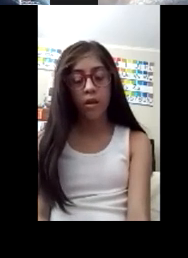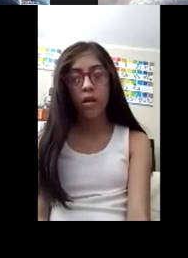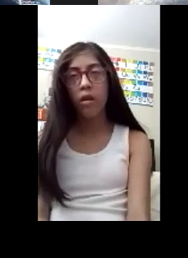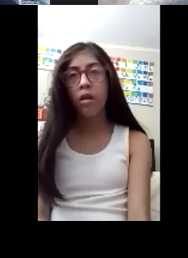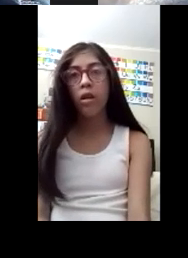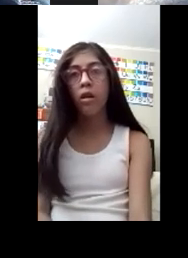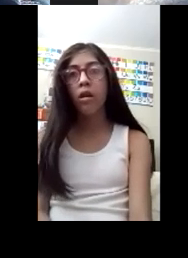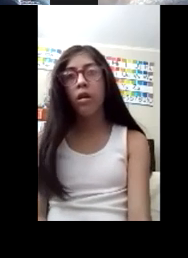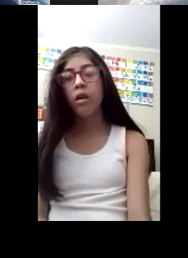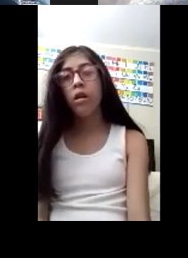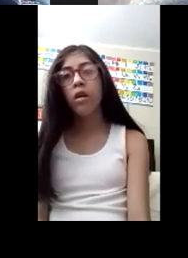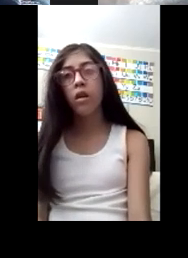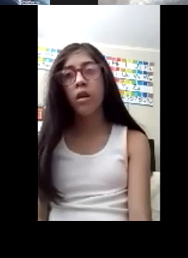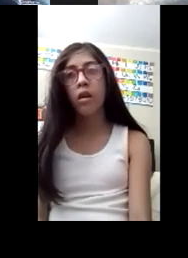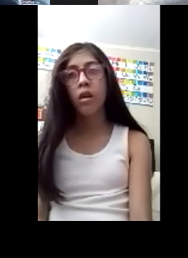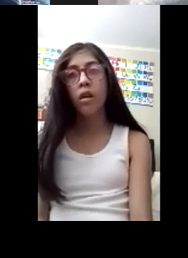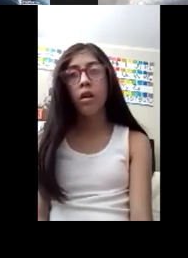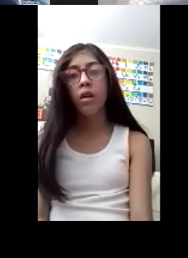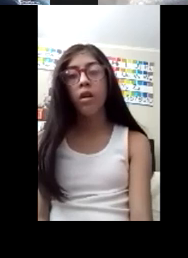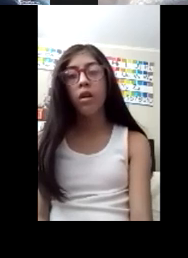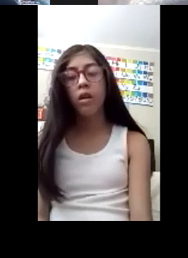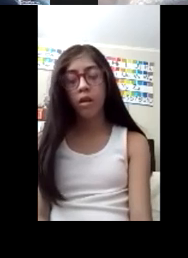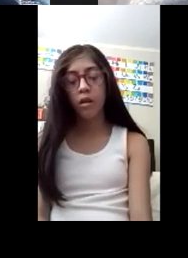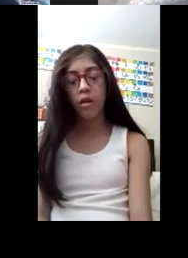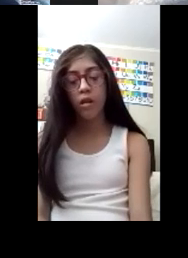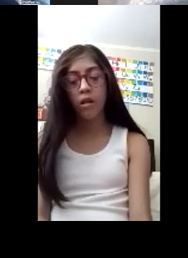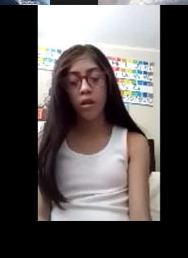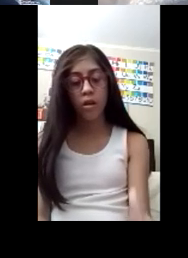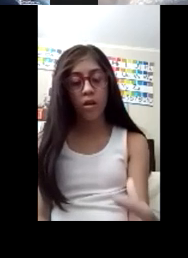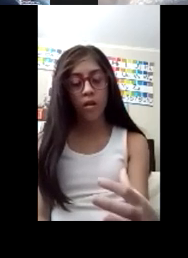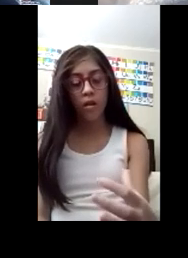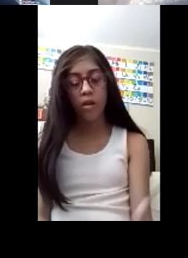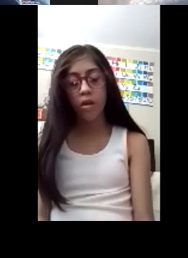All right. Well, I got Kool-Aid. Dork.